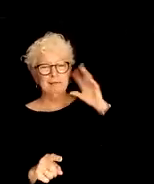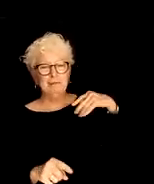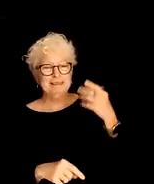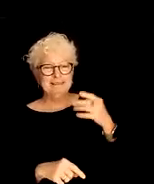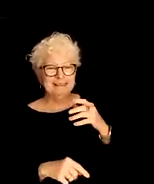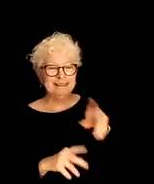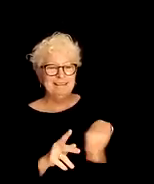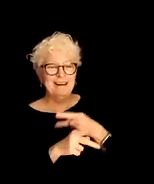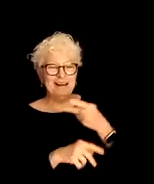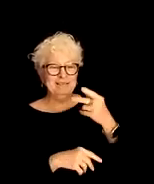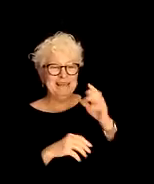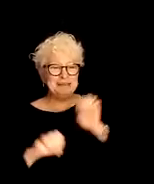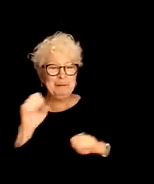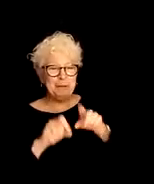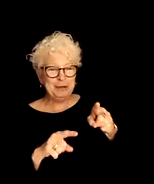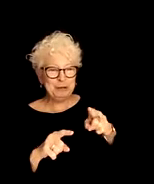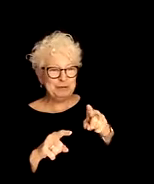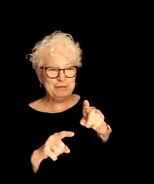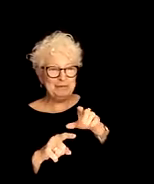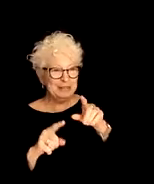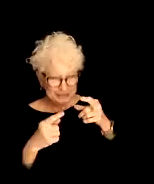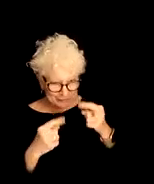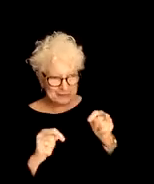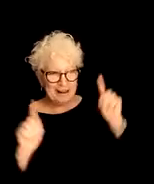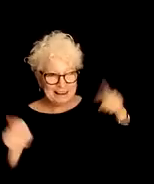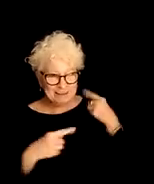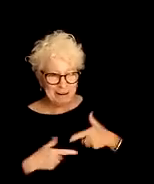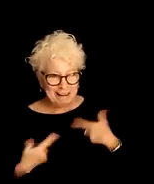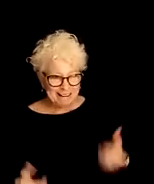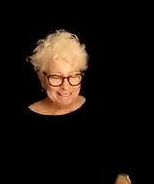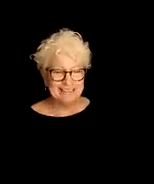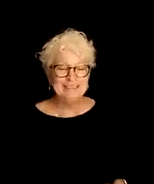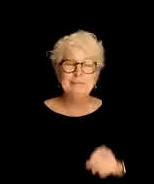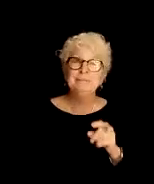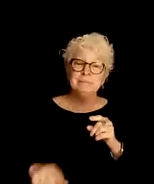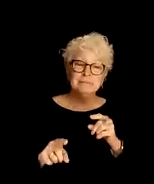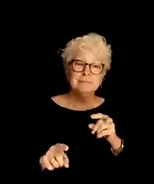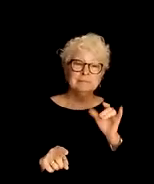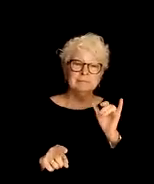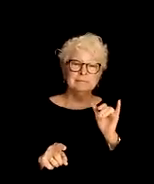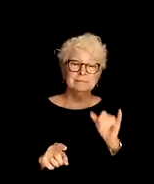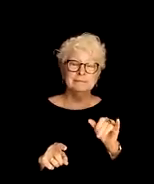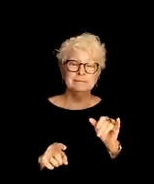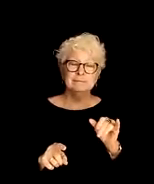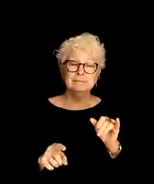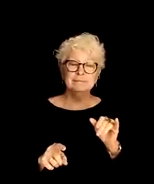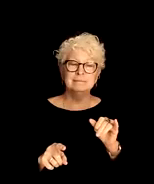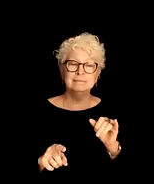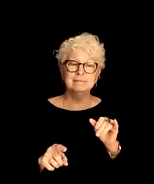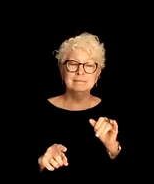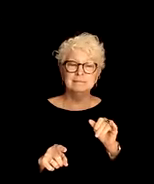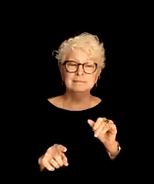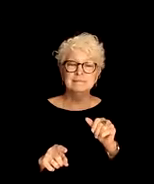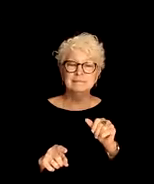ever done. Just because it's crazy doesn't mean it's wrong. You're looking at this camera. I started filming more and